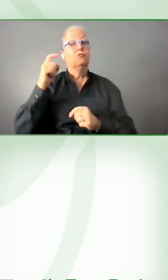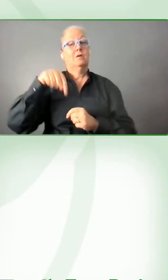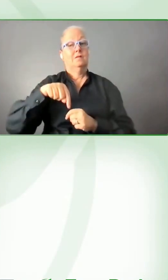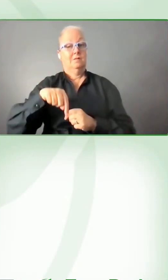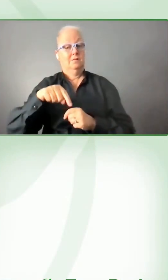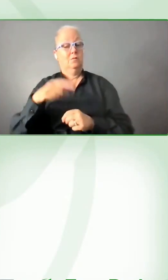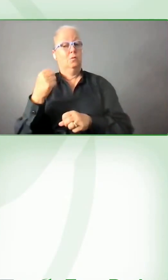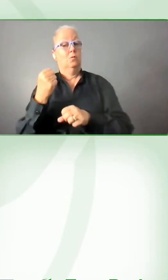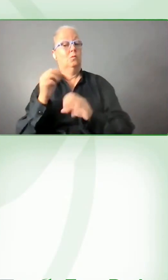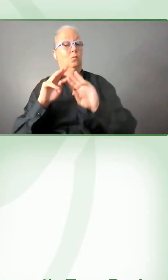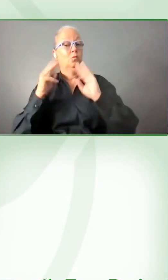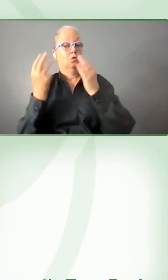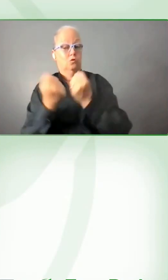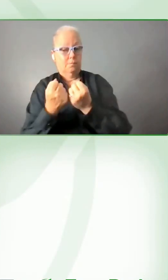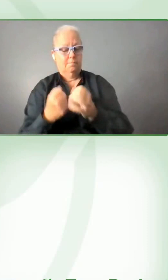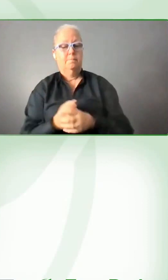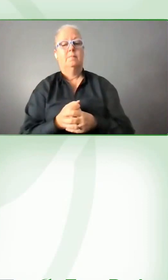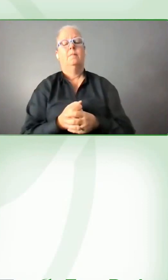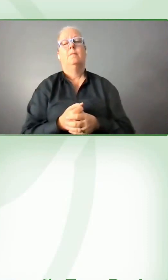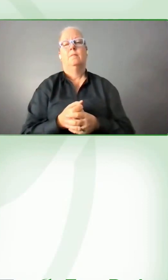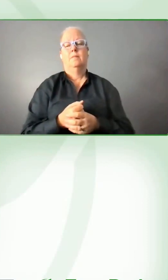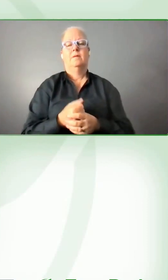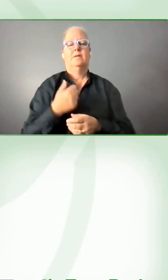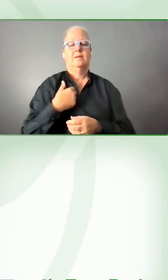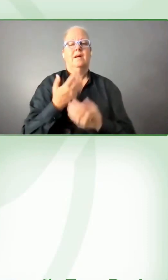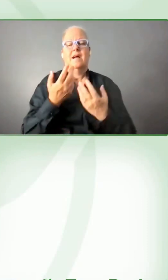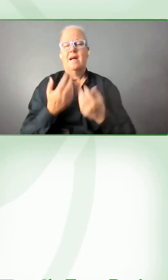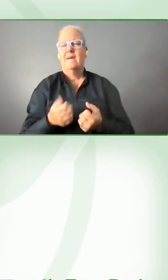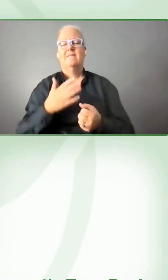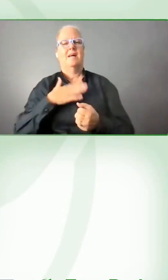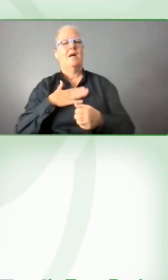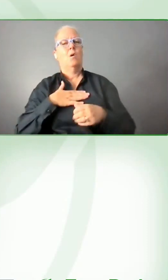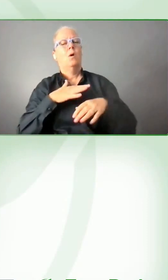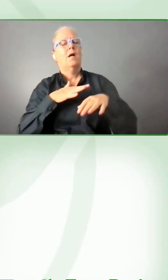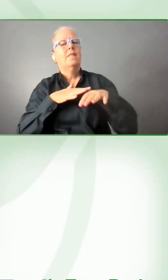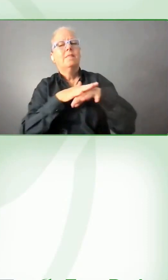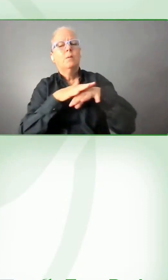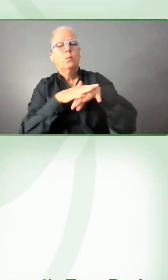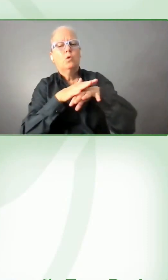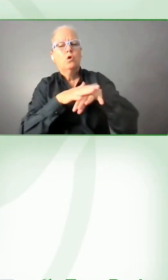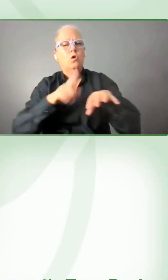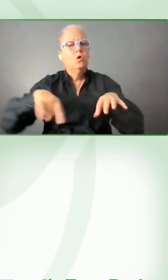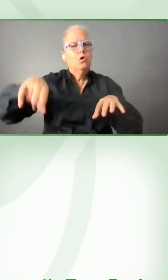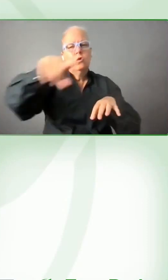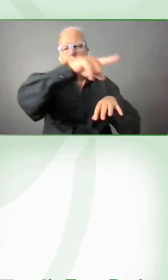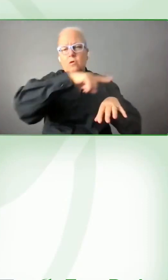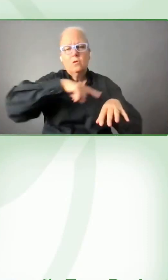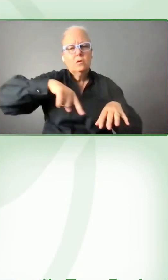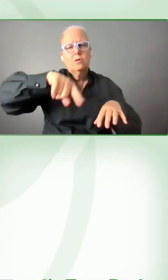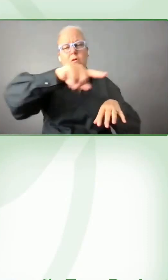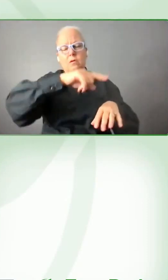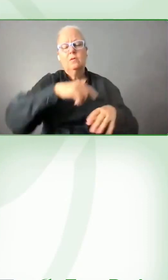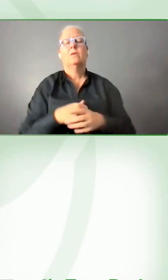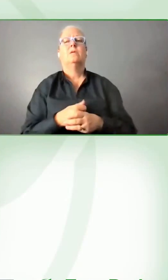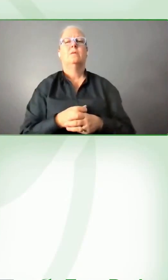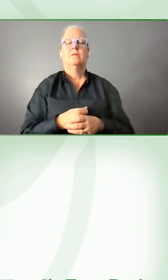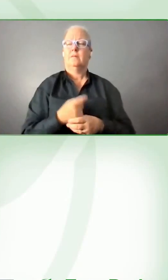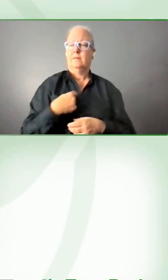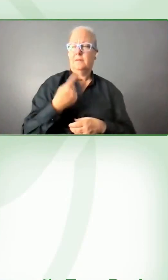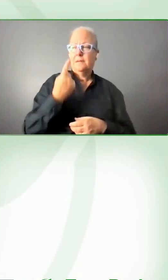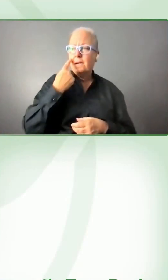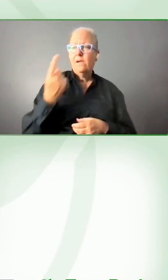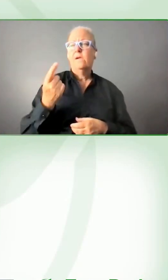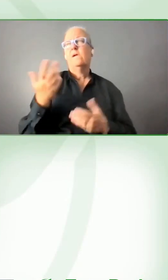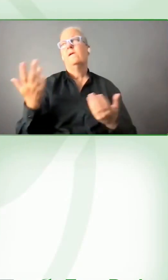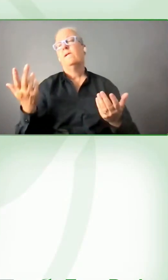the network of young people that Pro Familia promotes. We held also national meetings